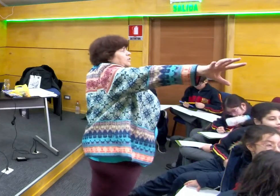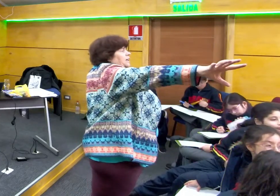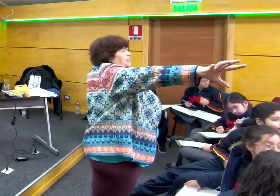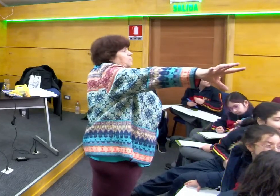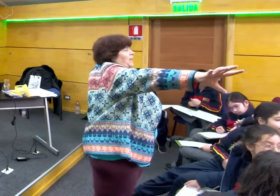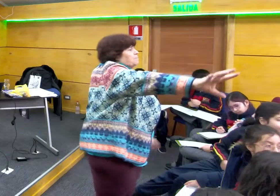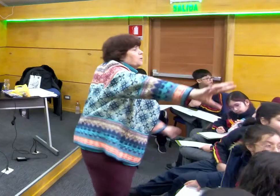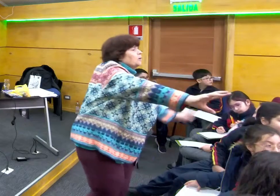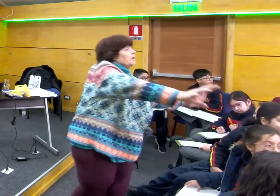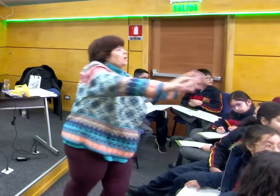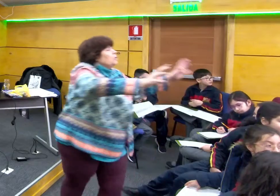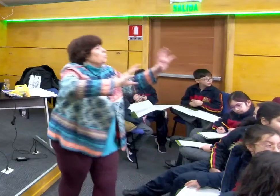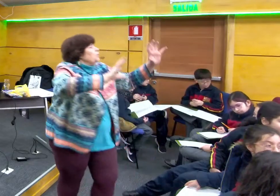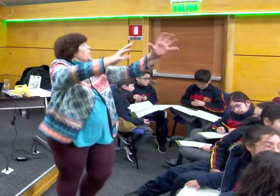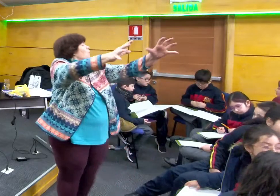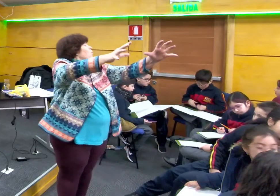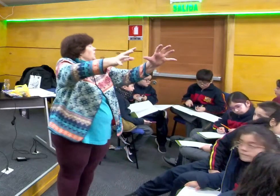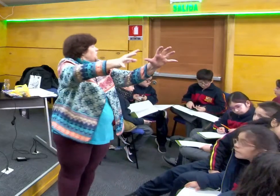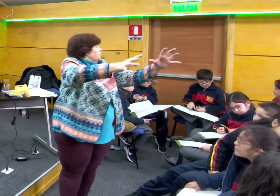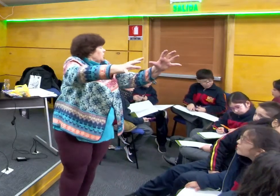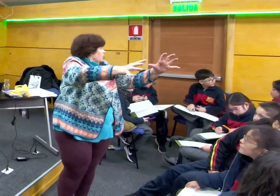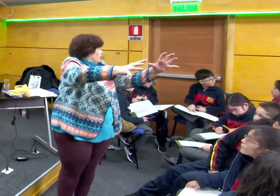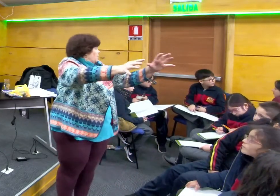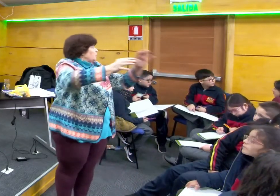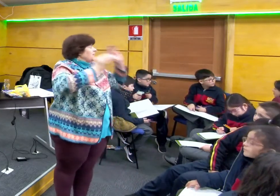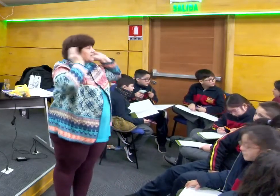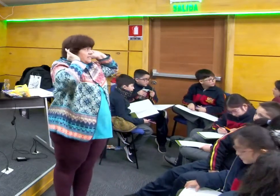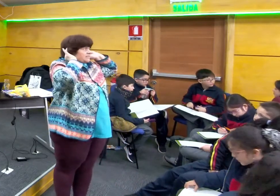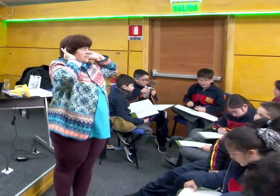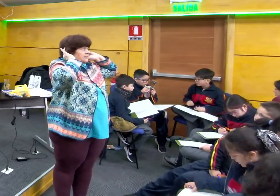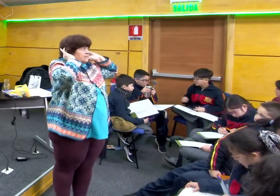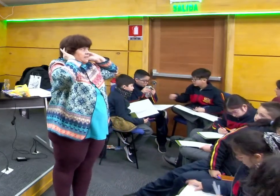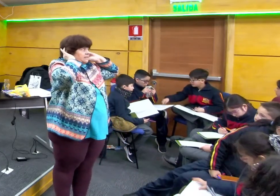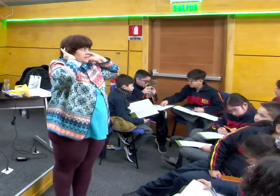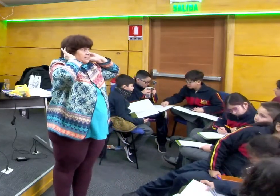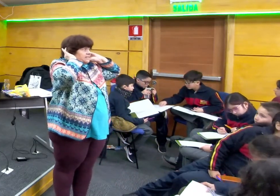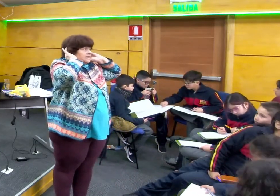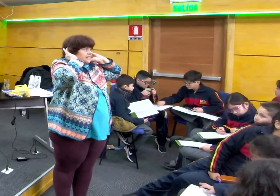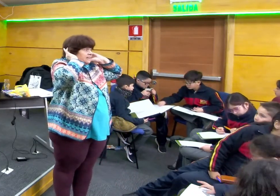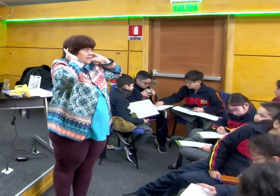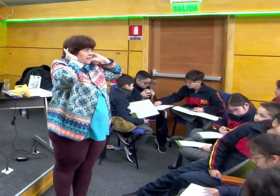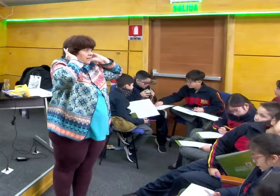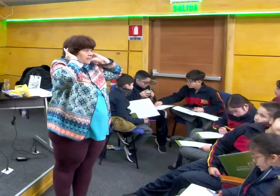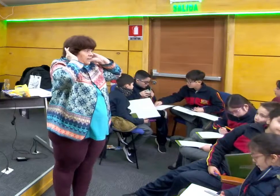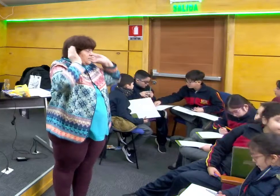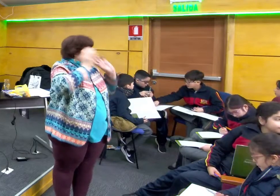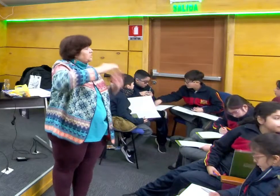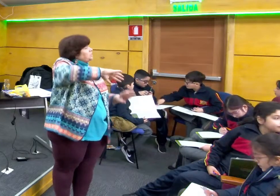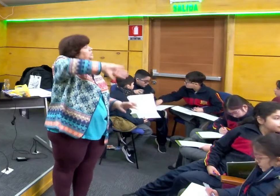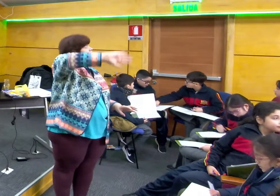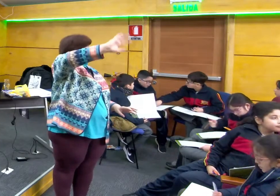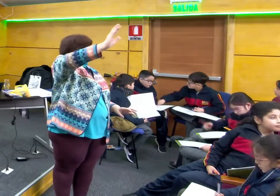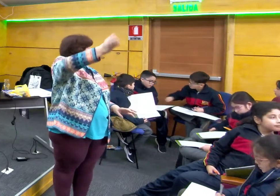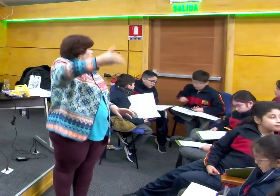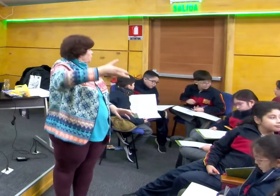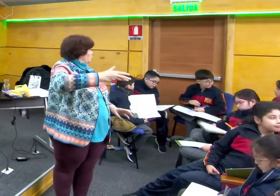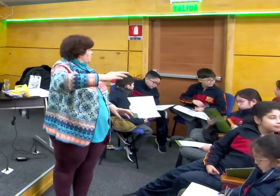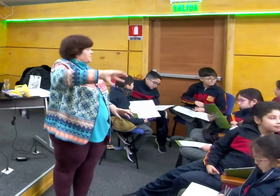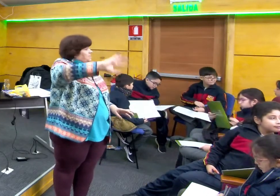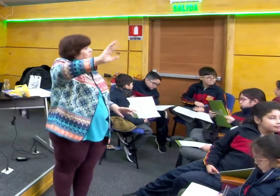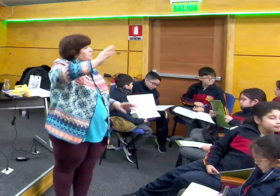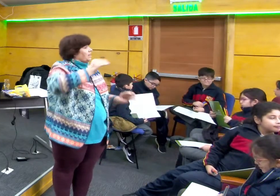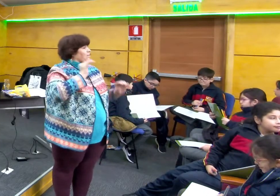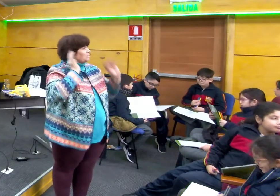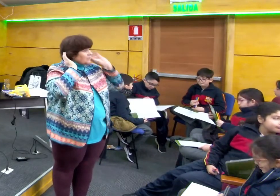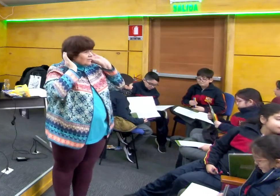gets to look at the paper. We all watch her and we listen to see, does she change her